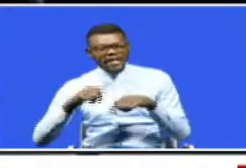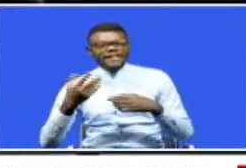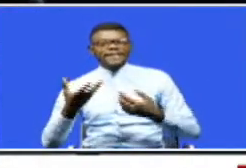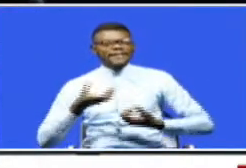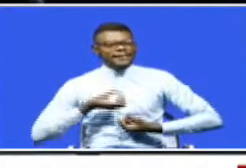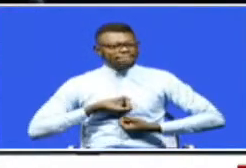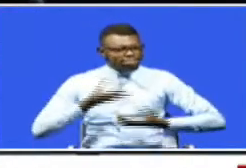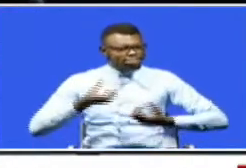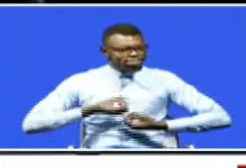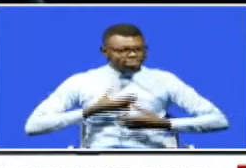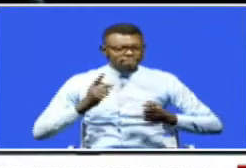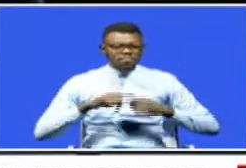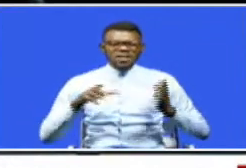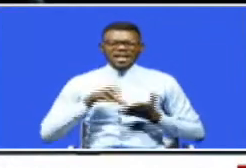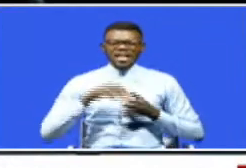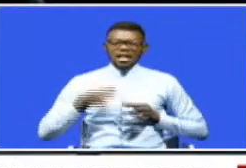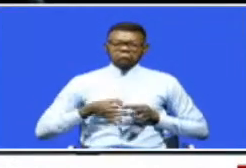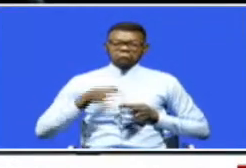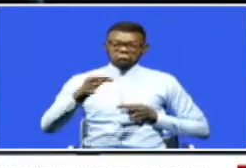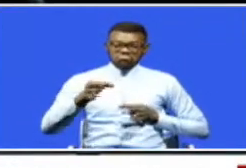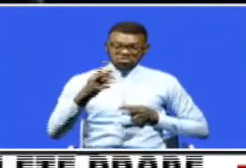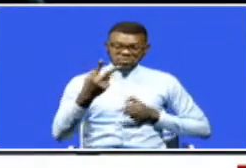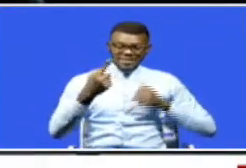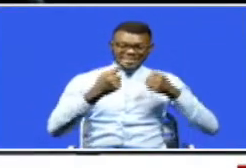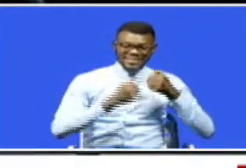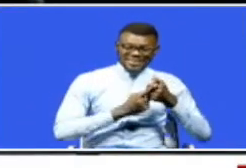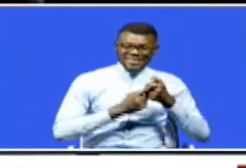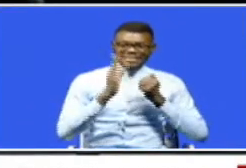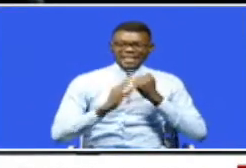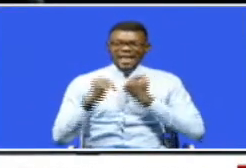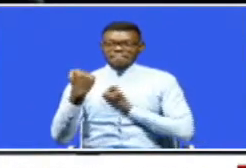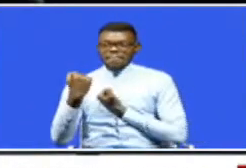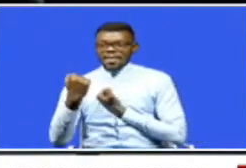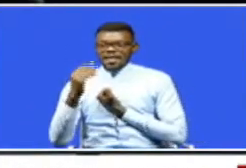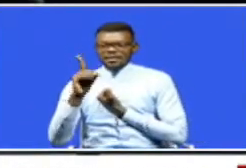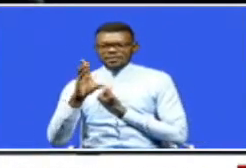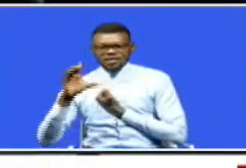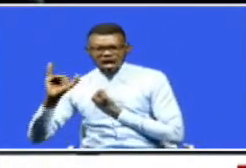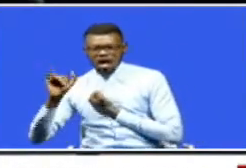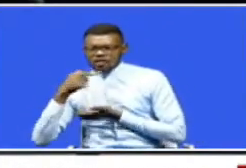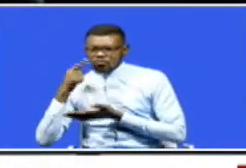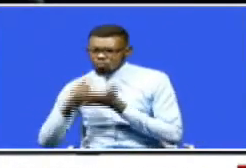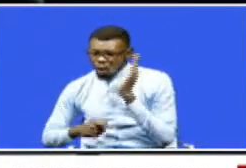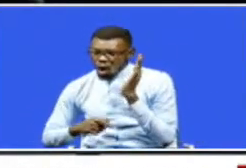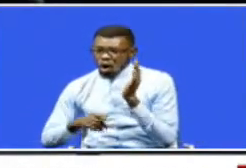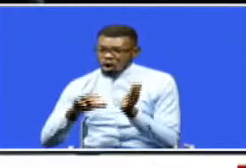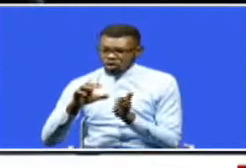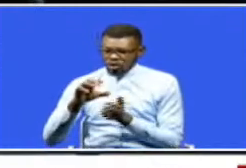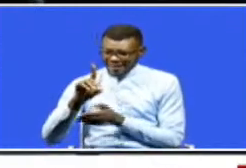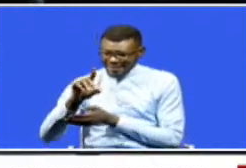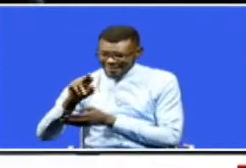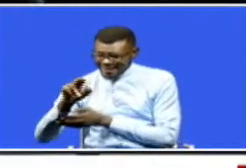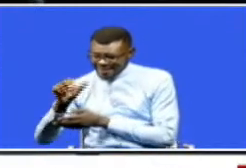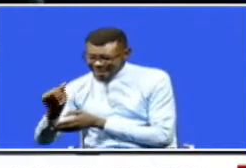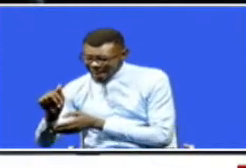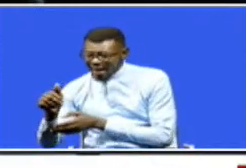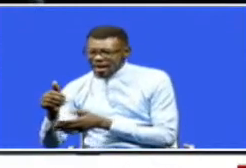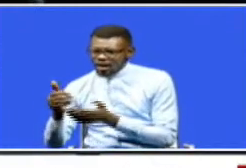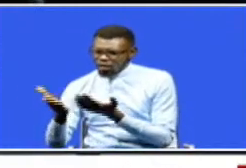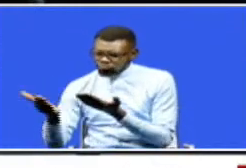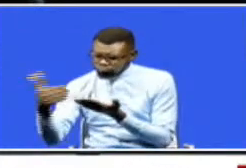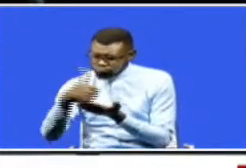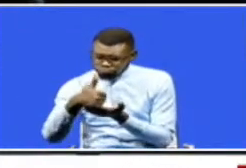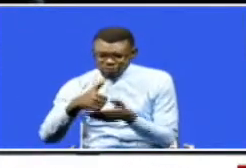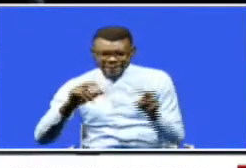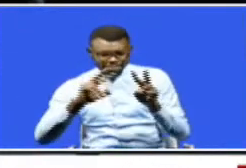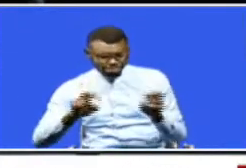was deferred to May the 26th after DCI detectives said the DNA samples linking the suspect to the murder were yet to be analyzed.